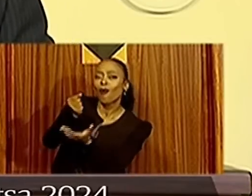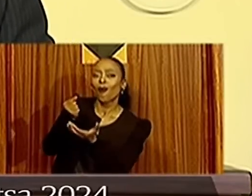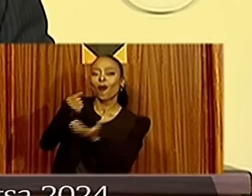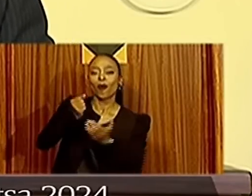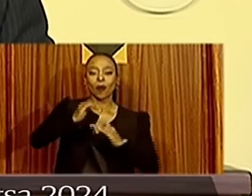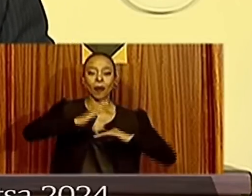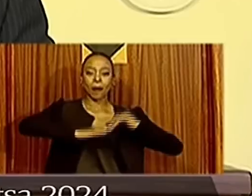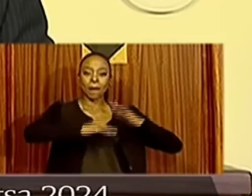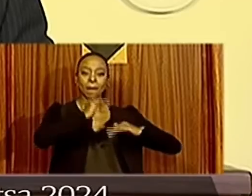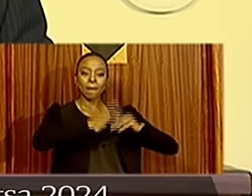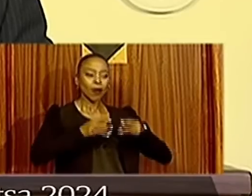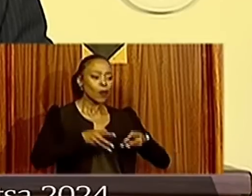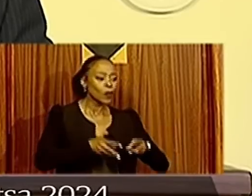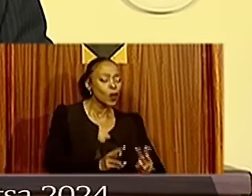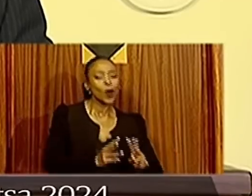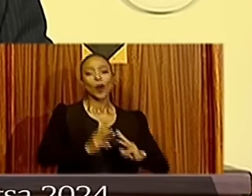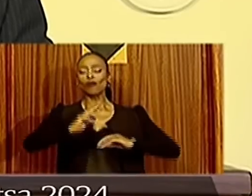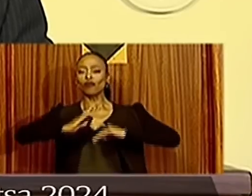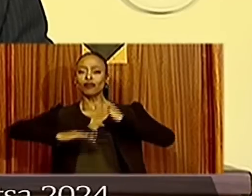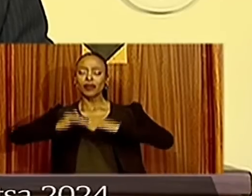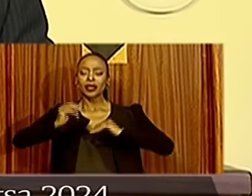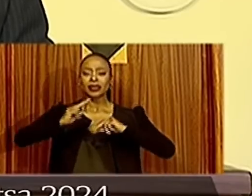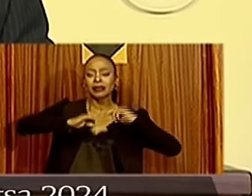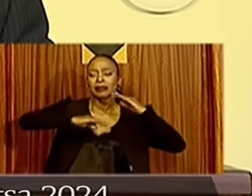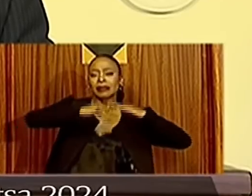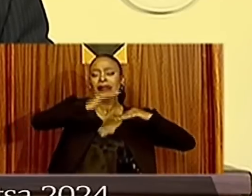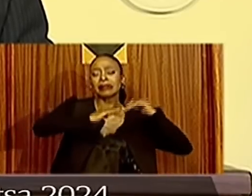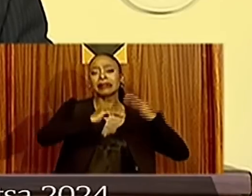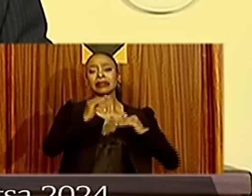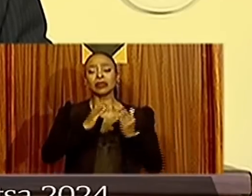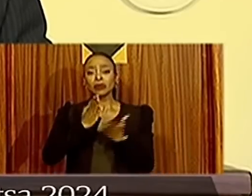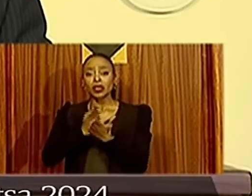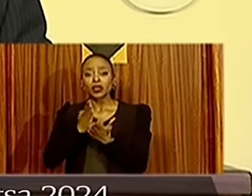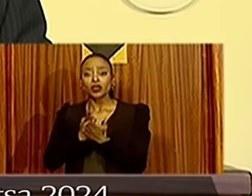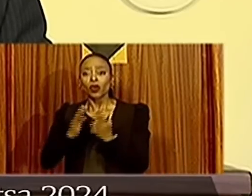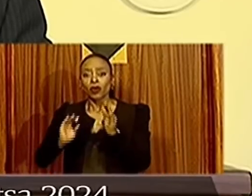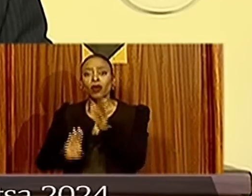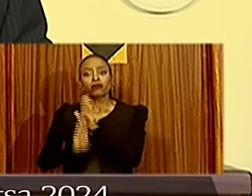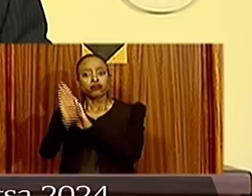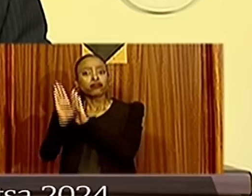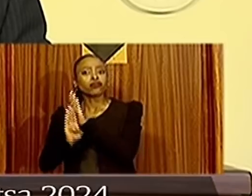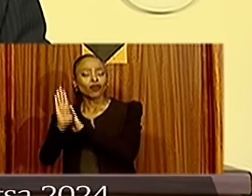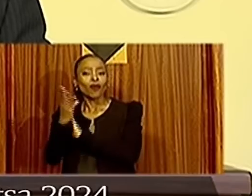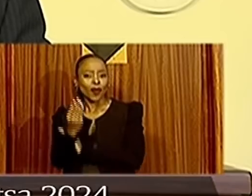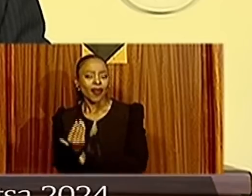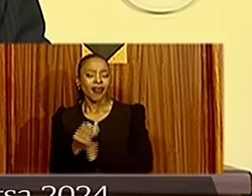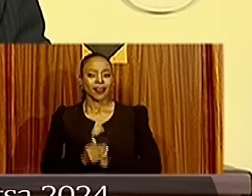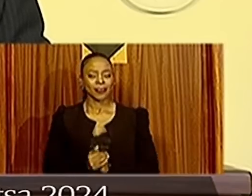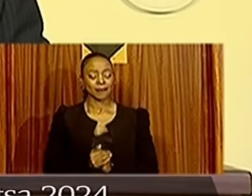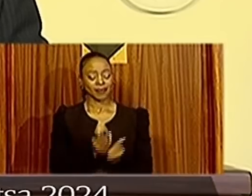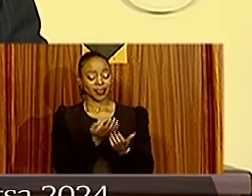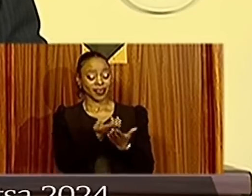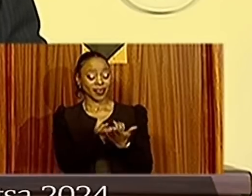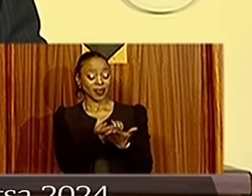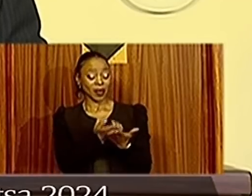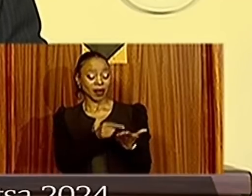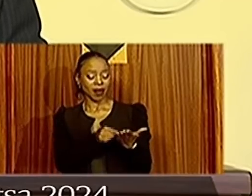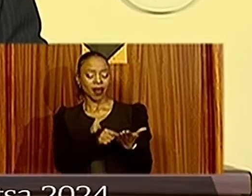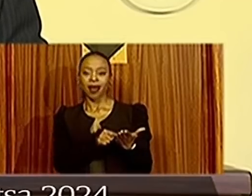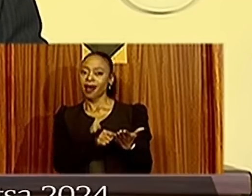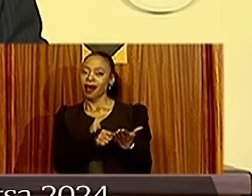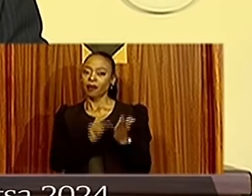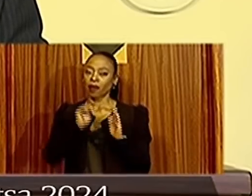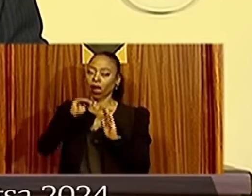infrastructure, and to remove the obstacles to inclusive growth. Our economy has returned